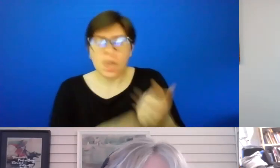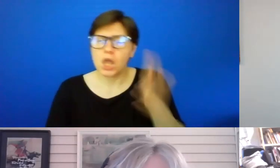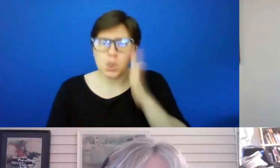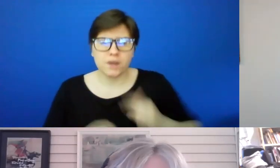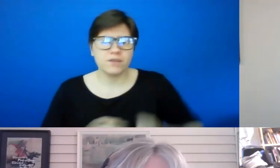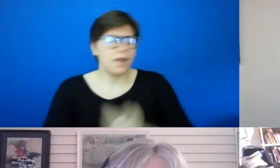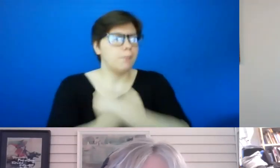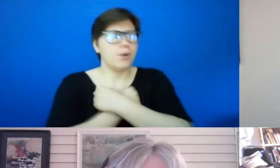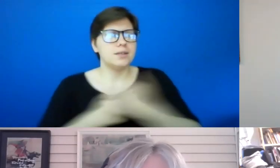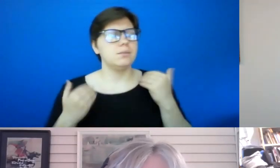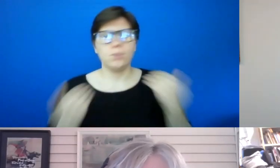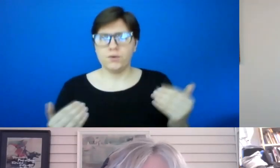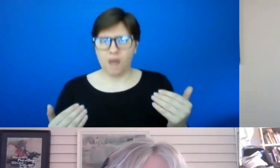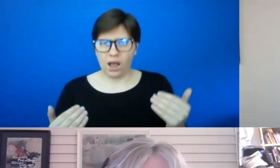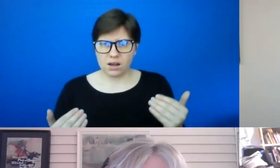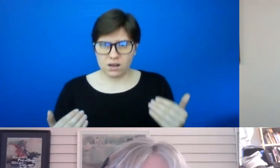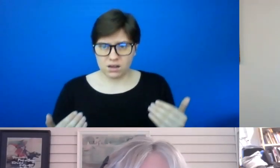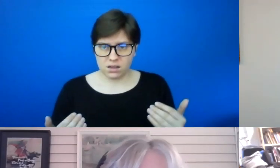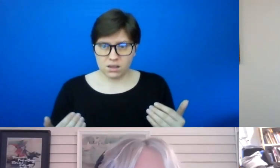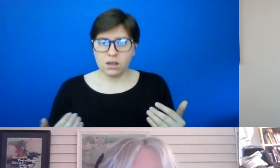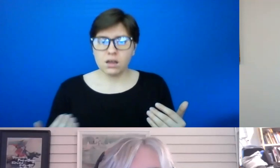moved on.